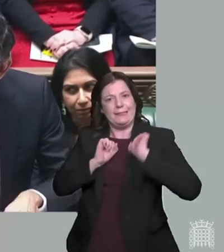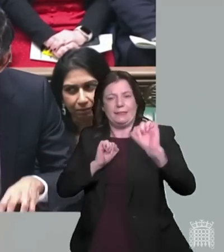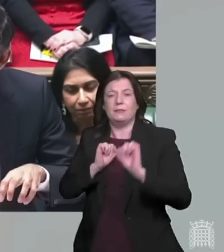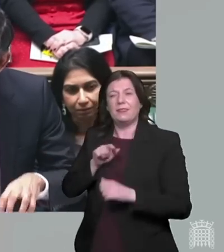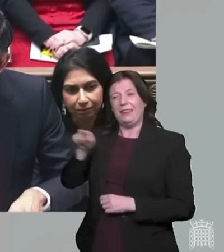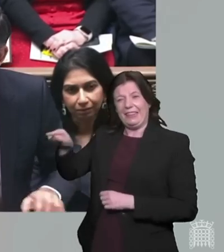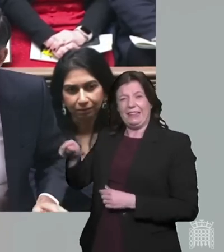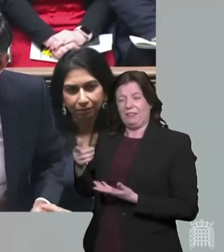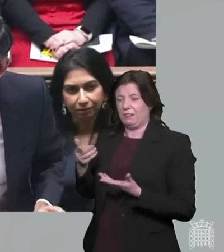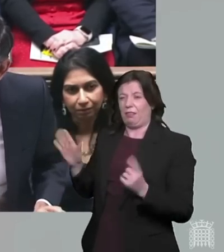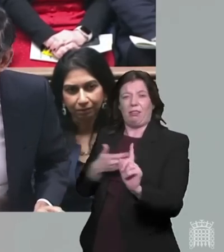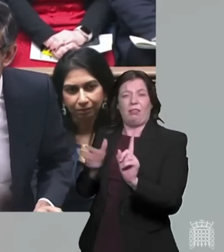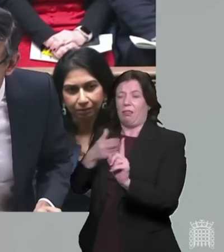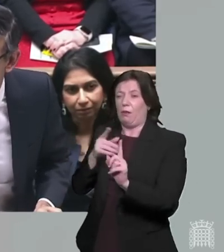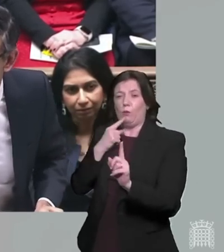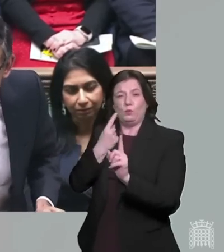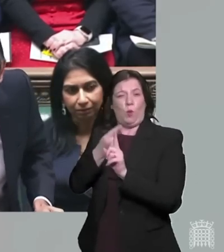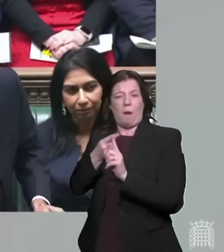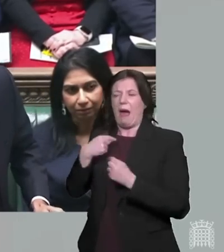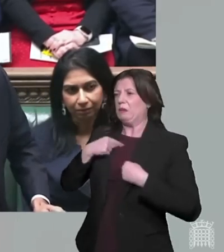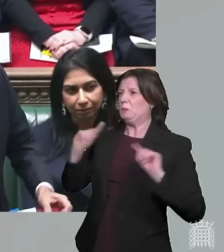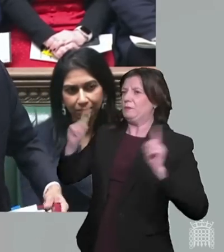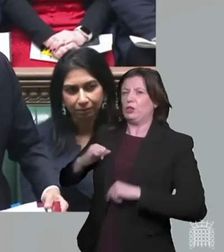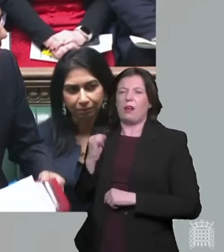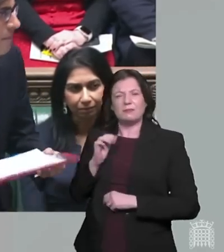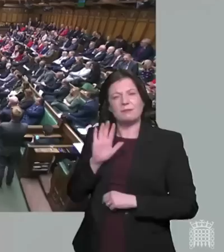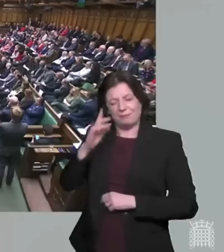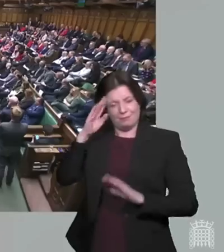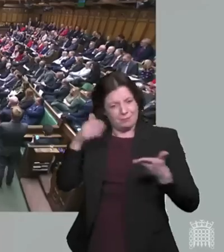that. He knows that this is about Northern Ireland, and I hope that he can support what we've